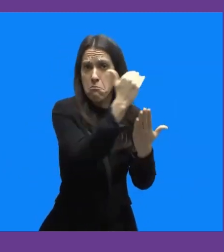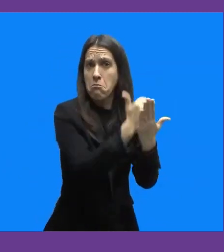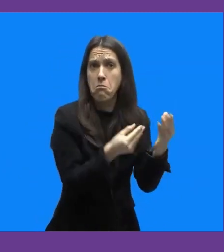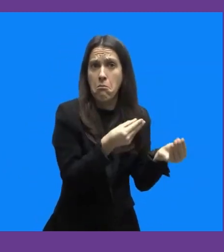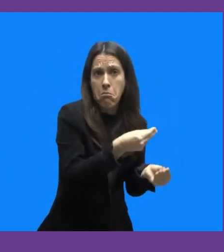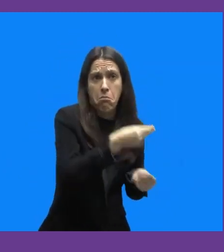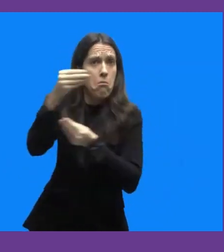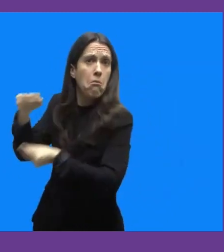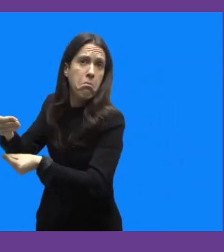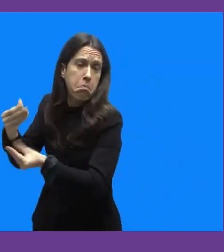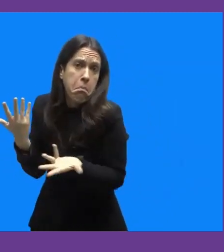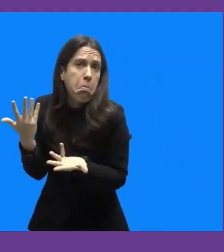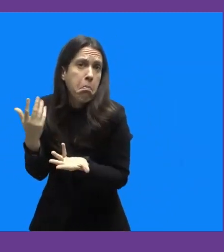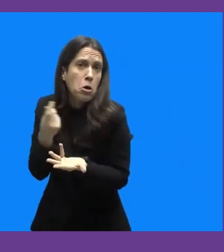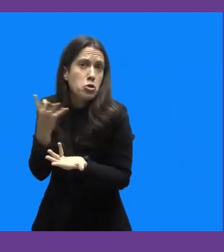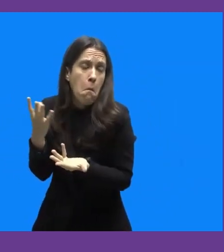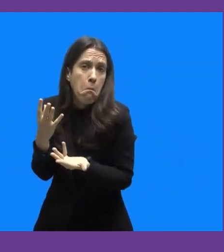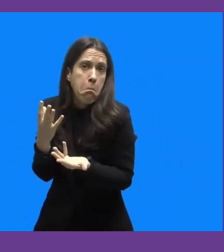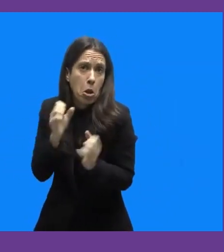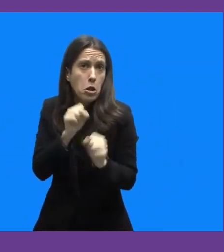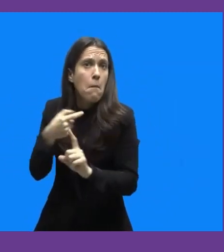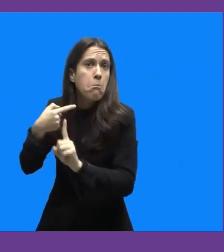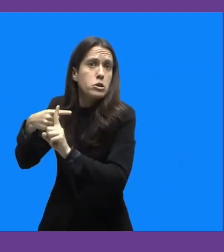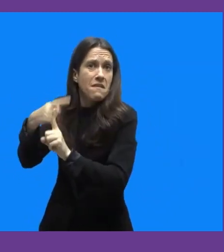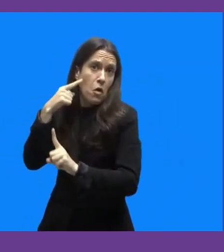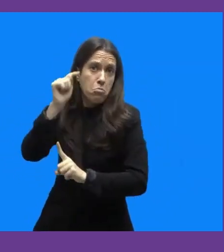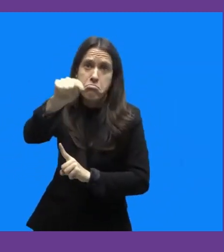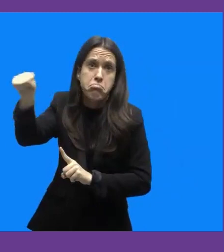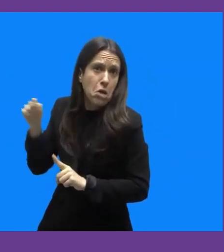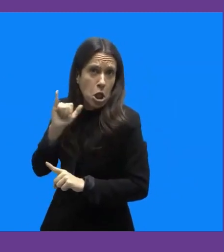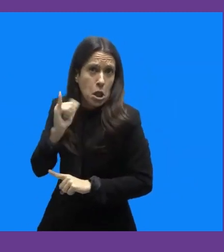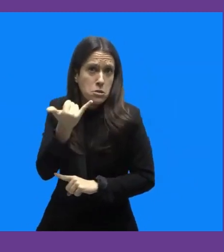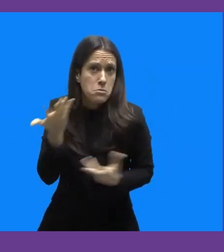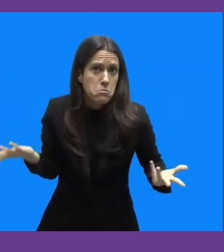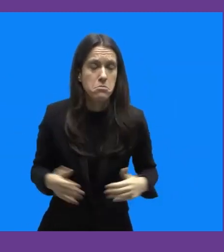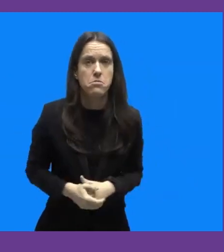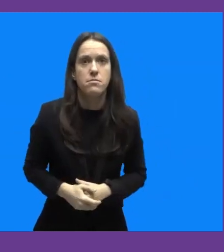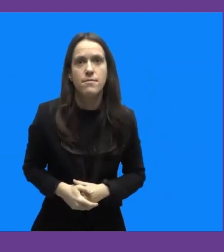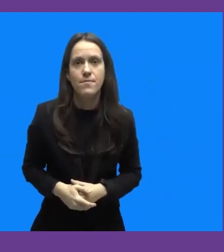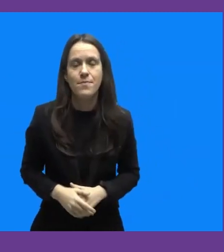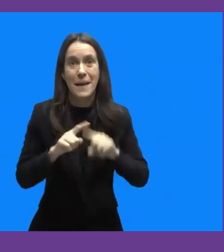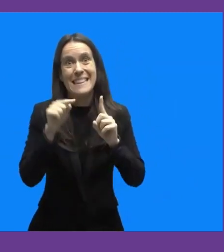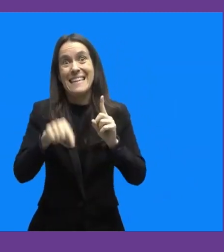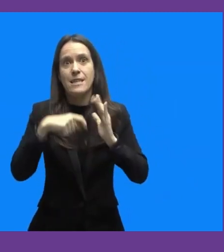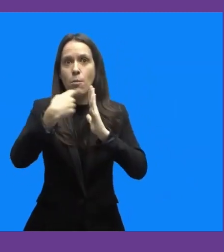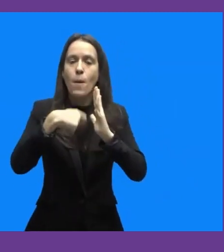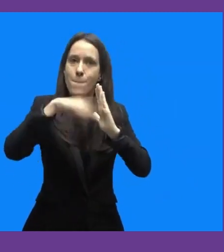to apply some of the measures also to those people. But in this project, but there are